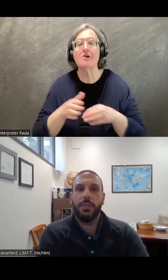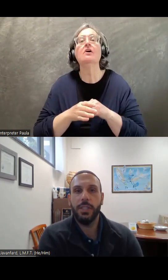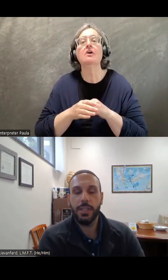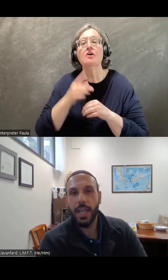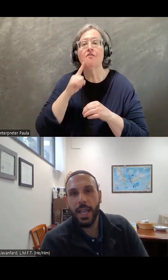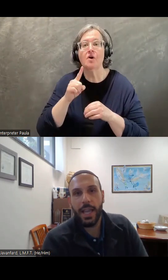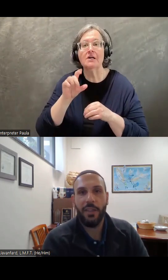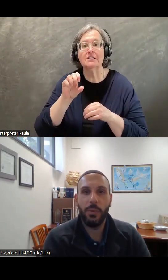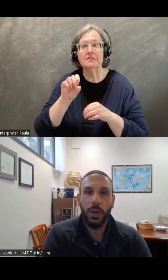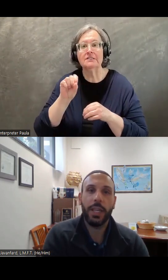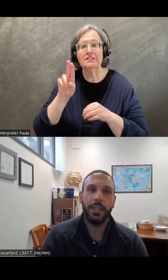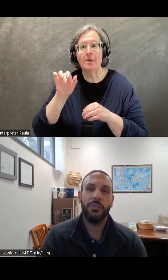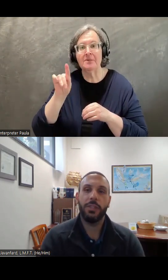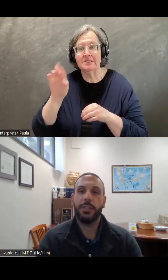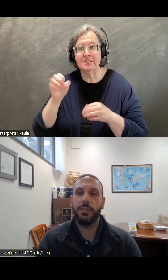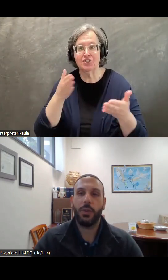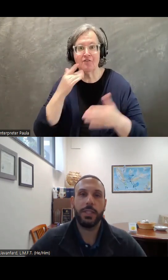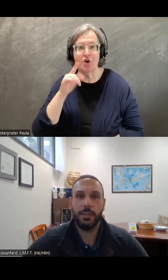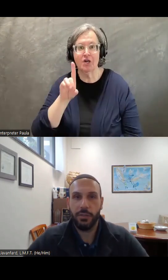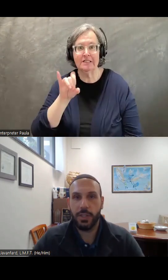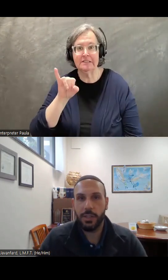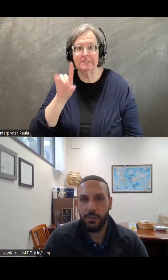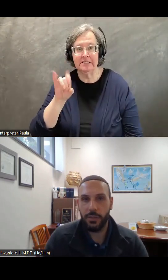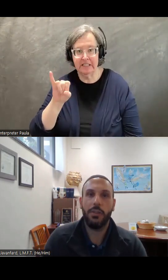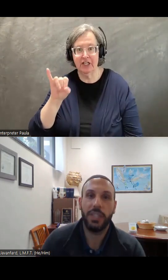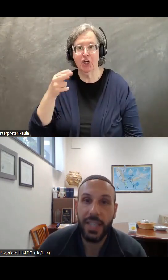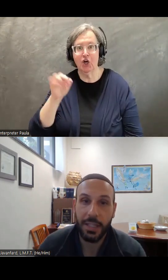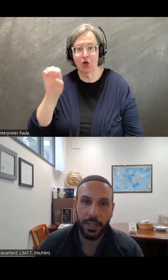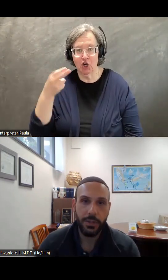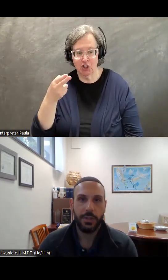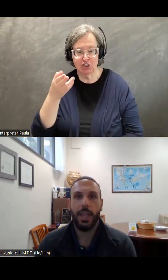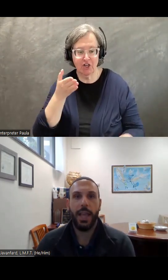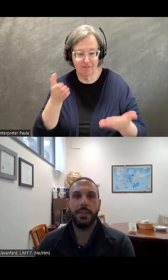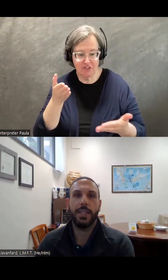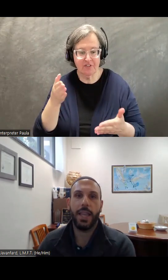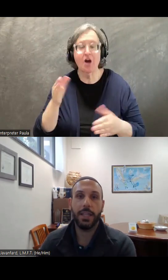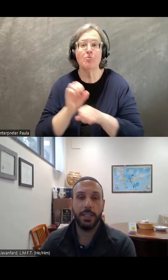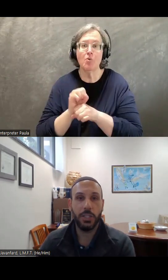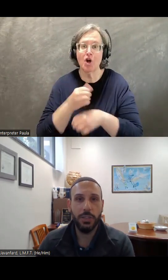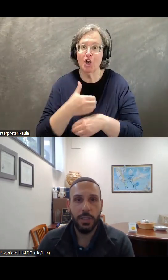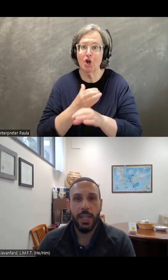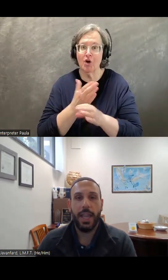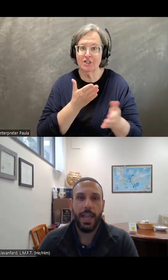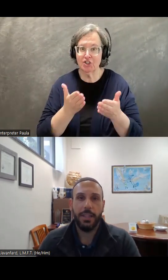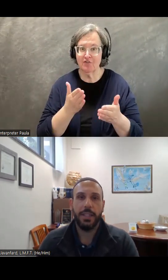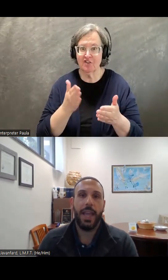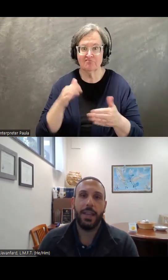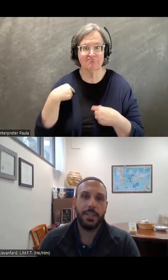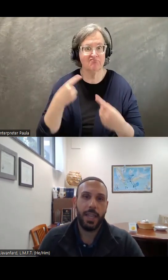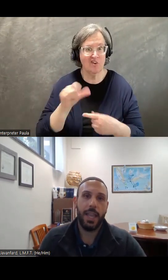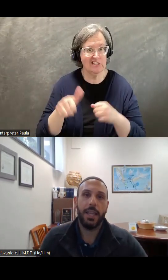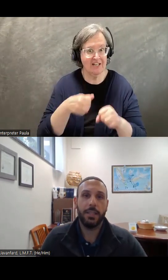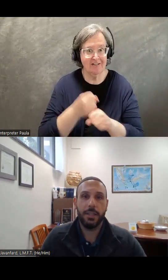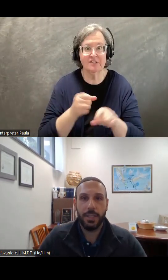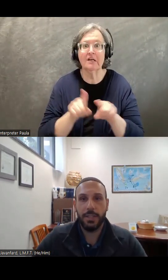Health Services, and I've been working in the field of crisis services for roughly 10 years as a clinician and